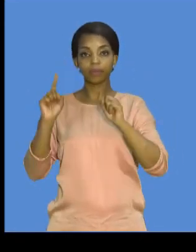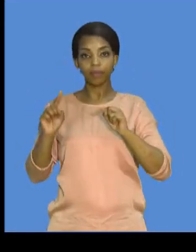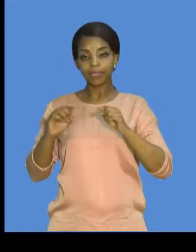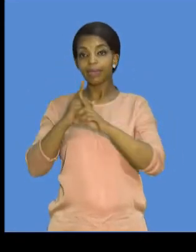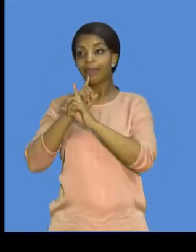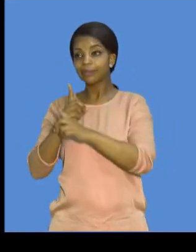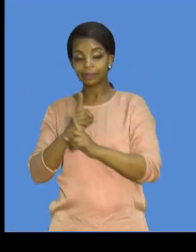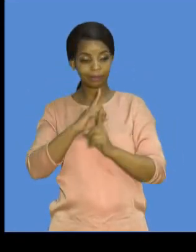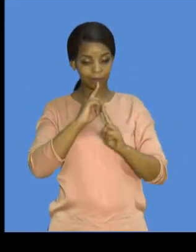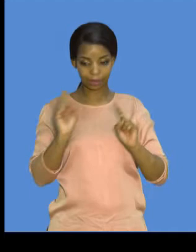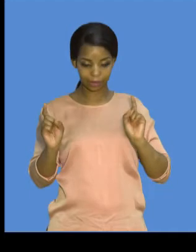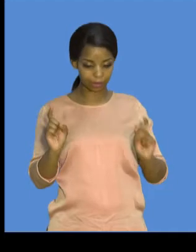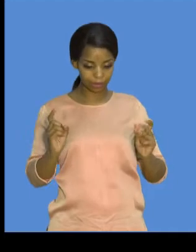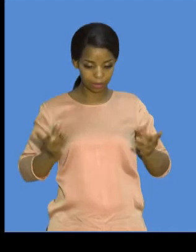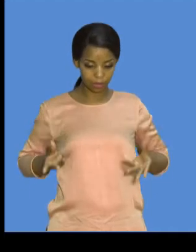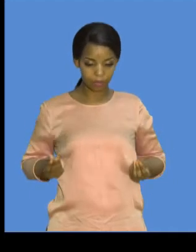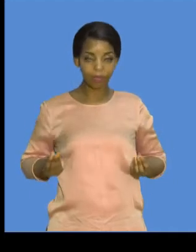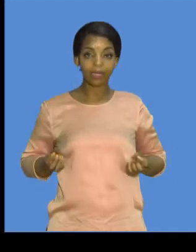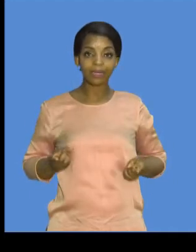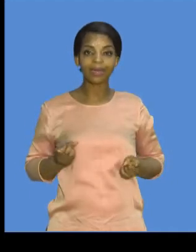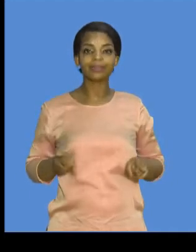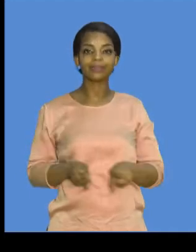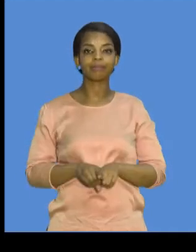get there. So that will be